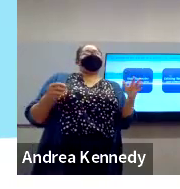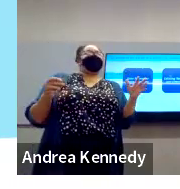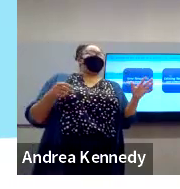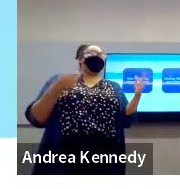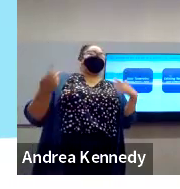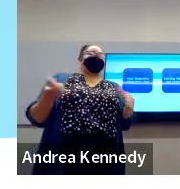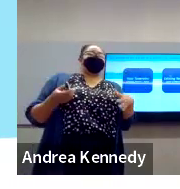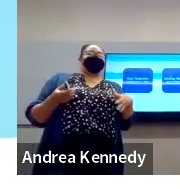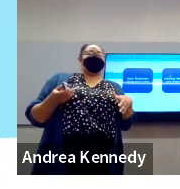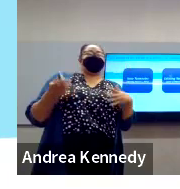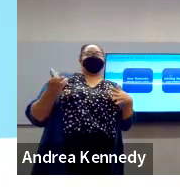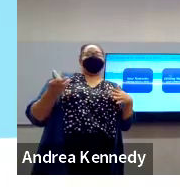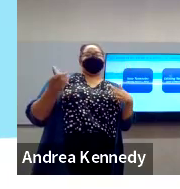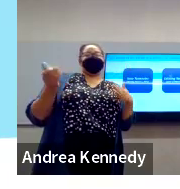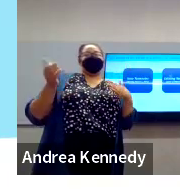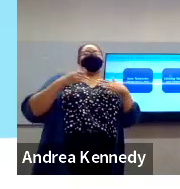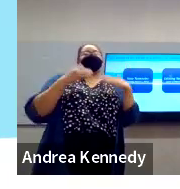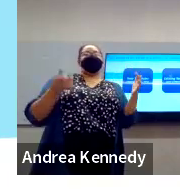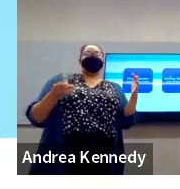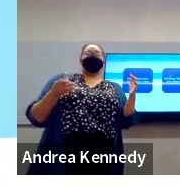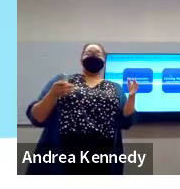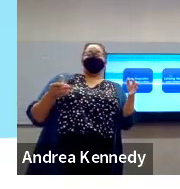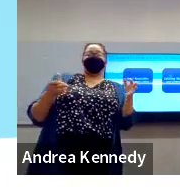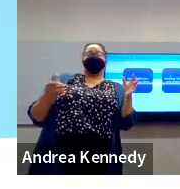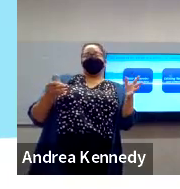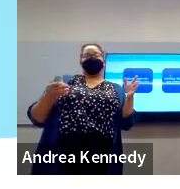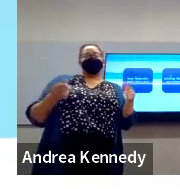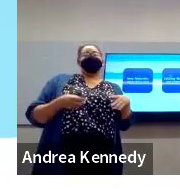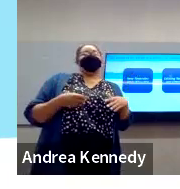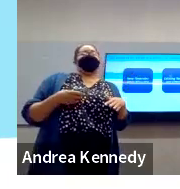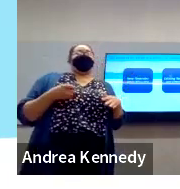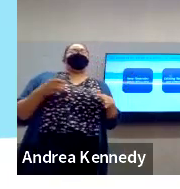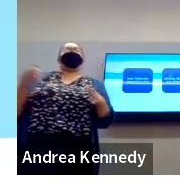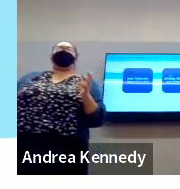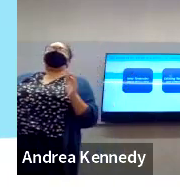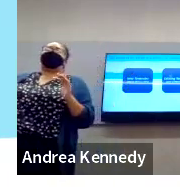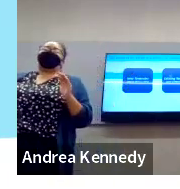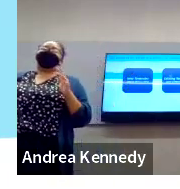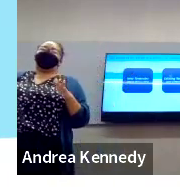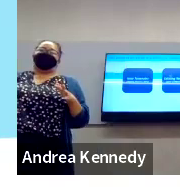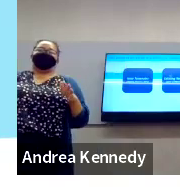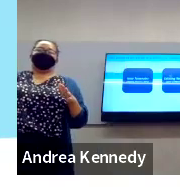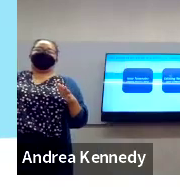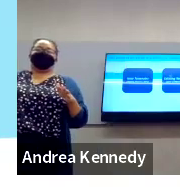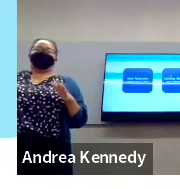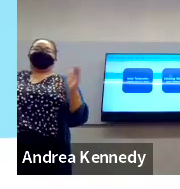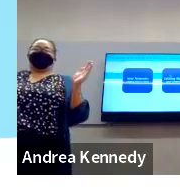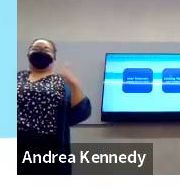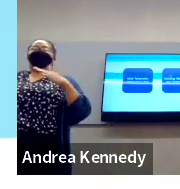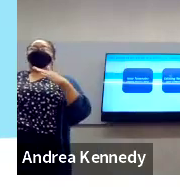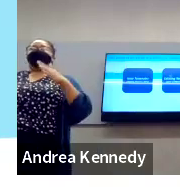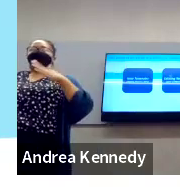those that have been in their unit since before March 1st, 2024. And what we consider new